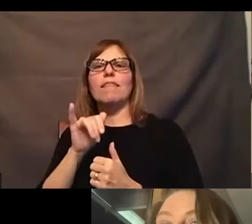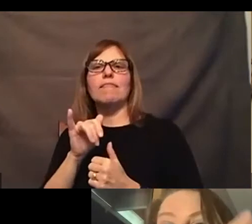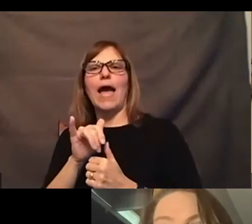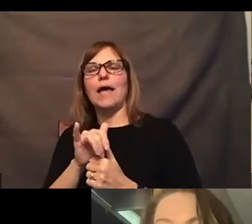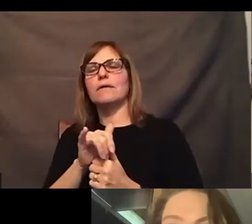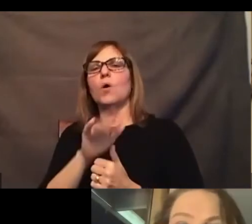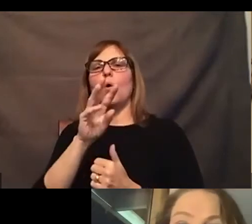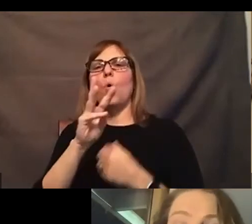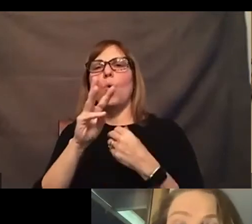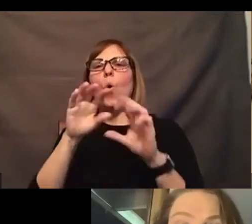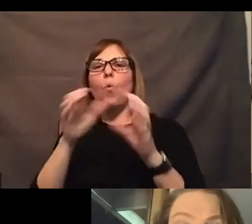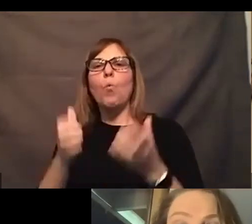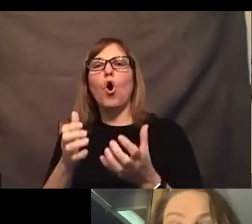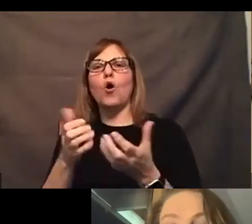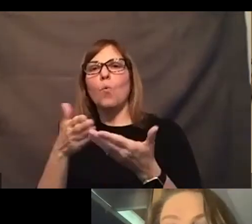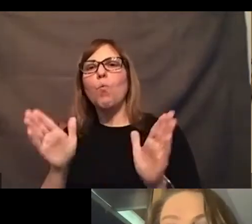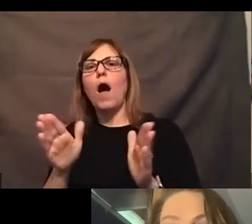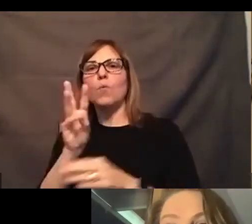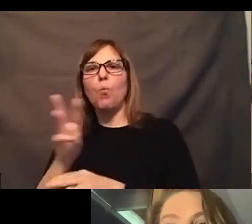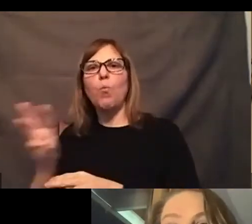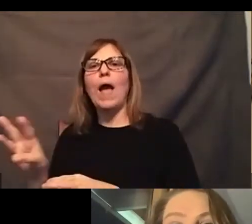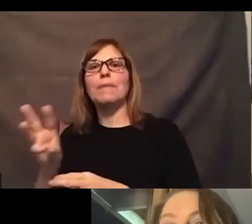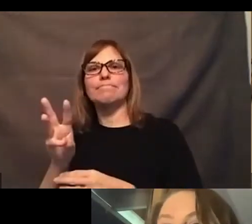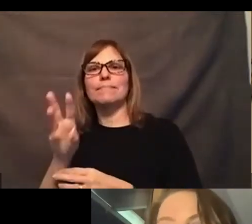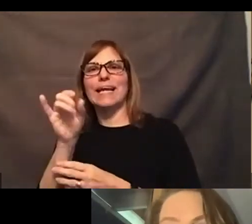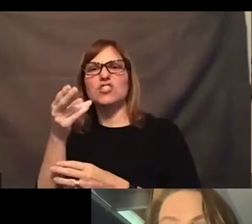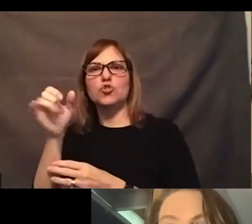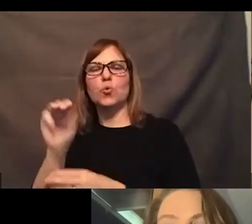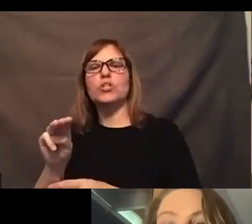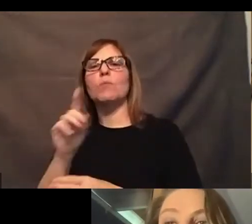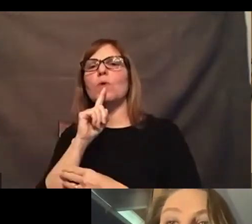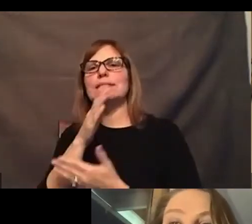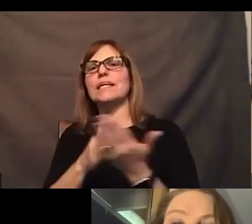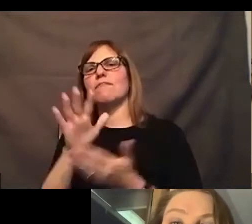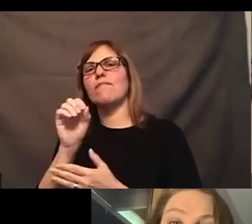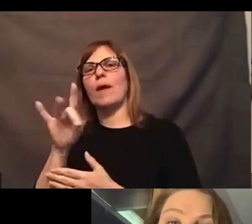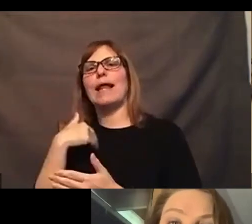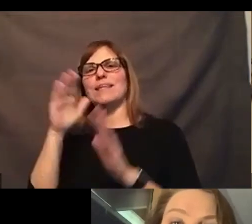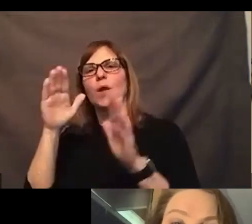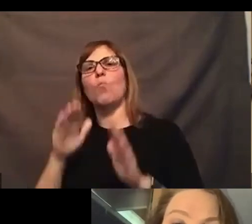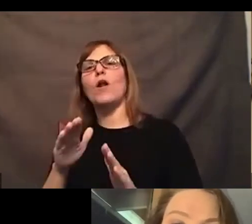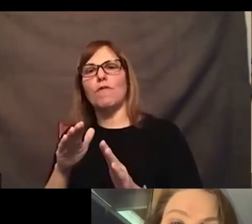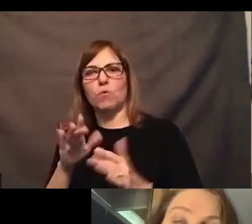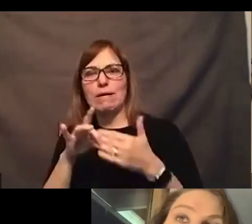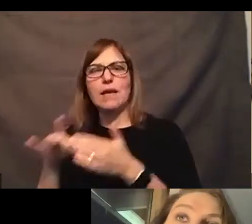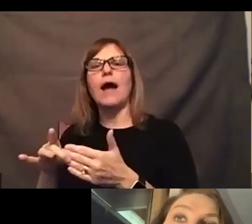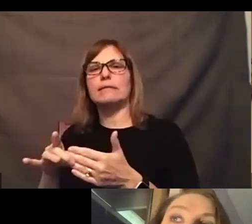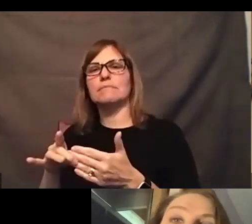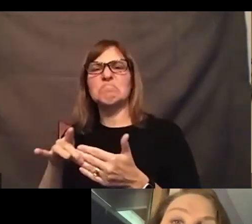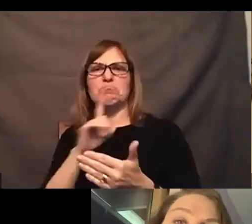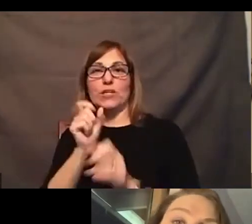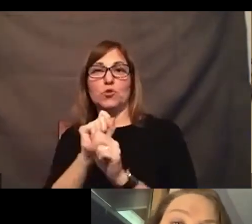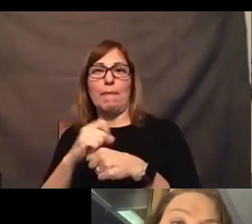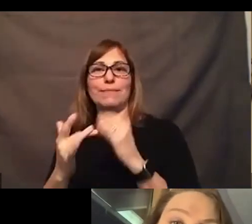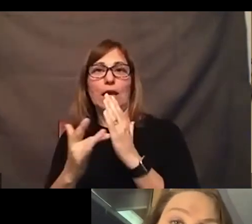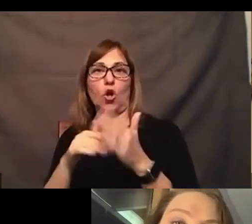a wonderful set of guidance. Section 508 has a wonderful set of guidance, all of which makes technology accessible.